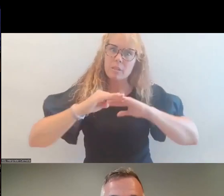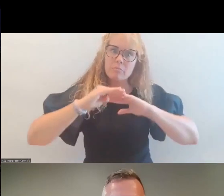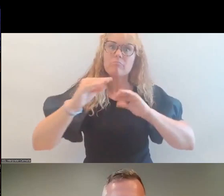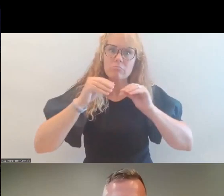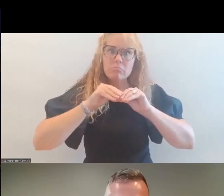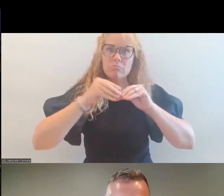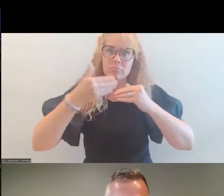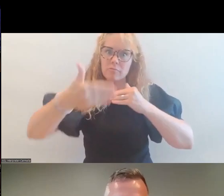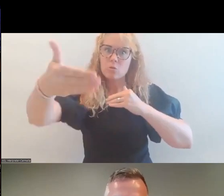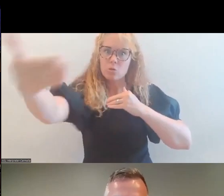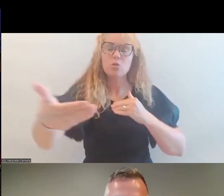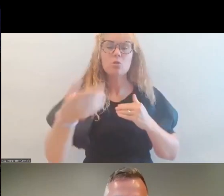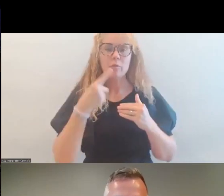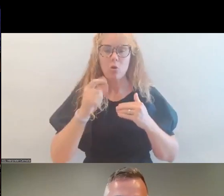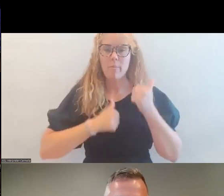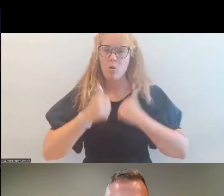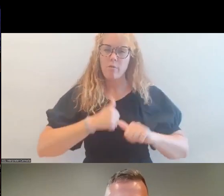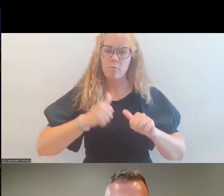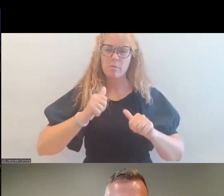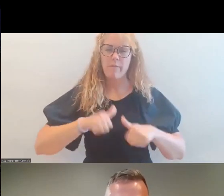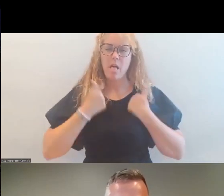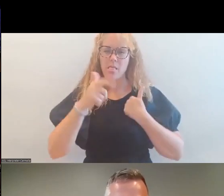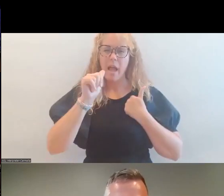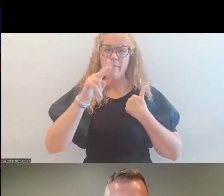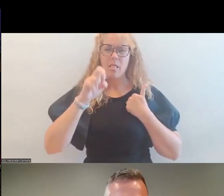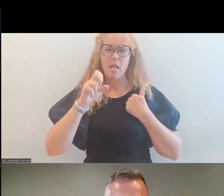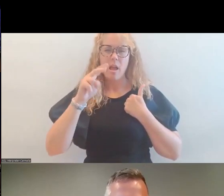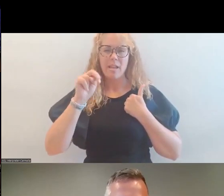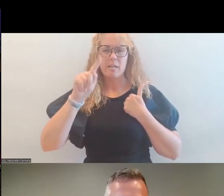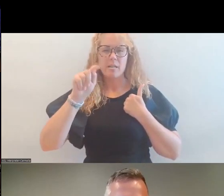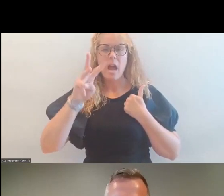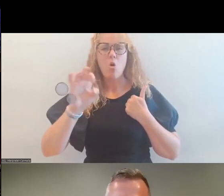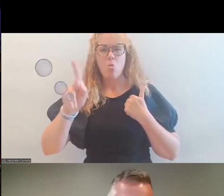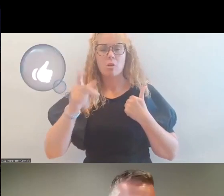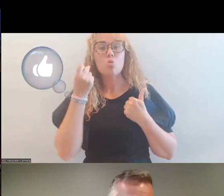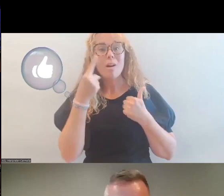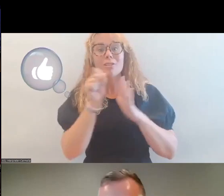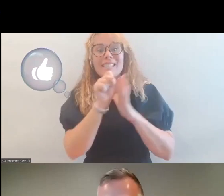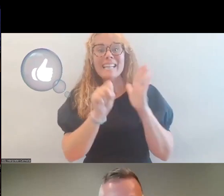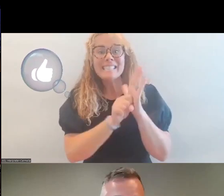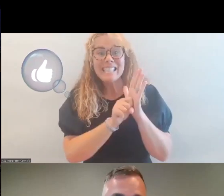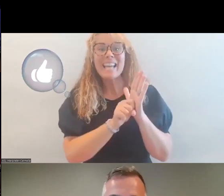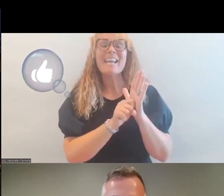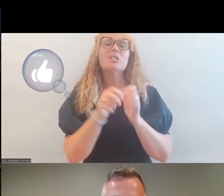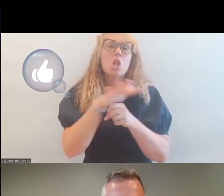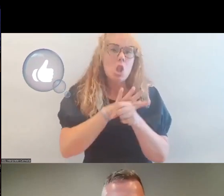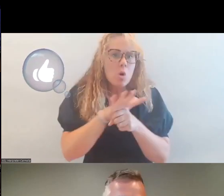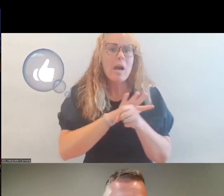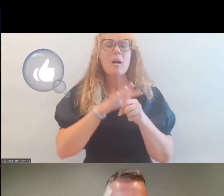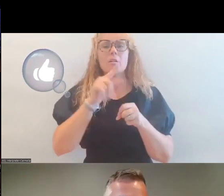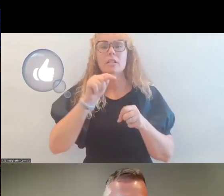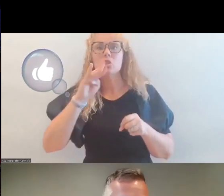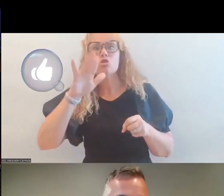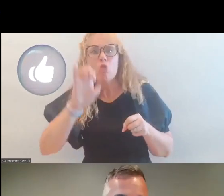expectations for the performance of the Lifeline network, understanding that states, localities, tribes are going